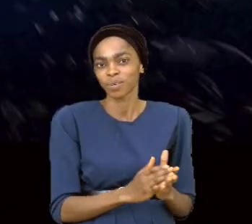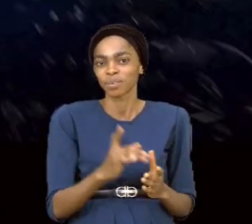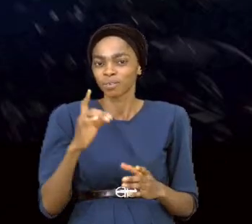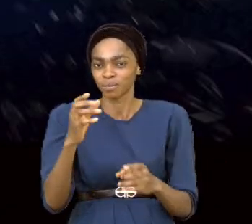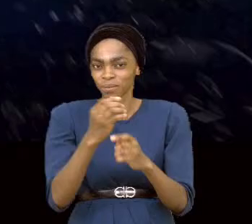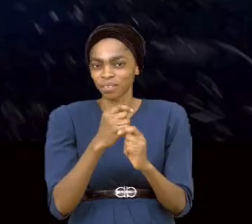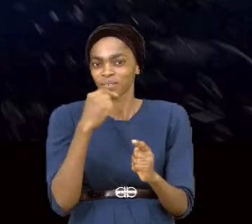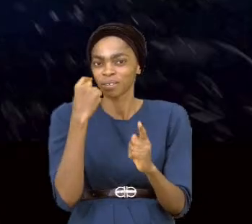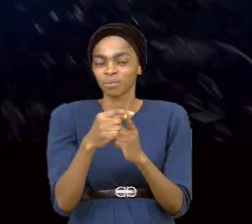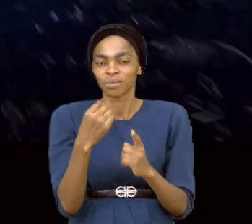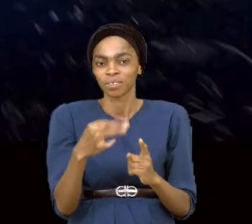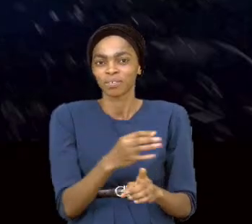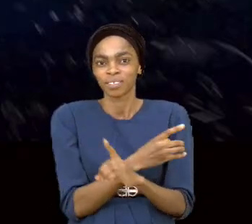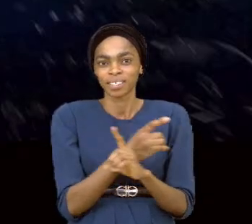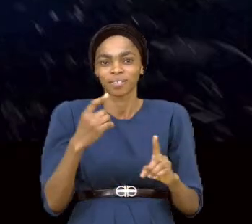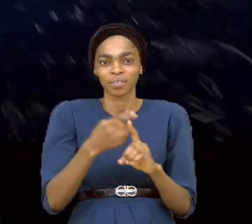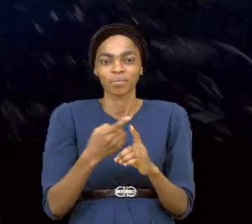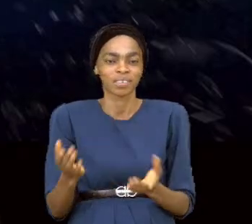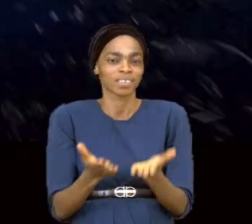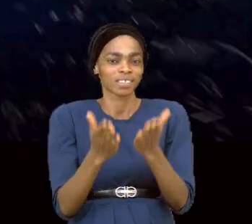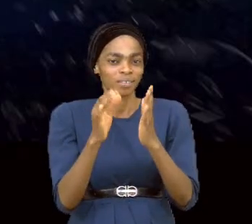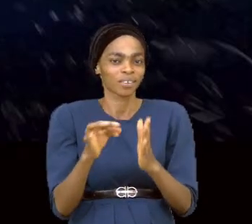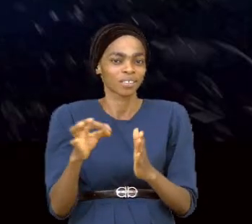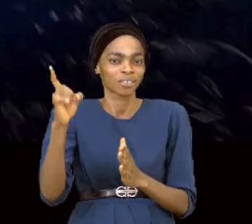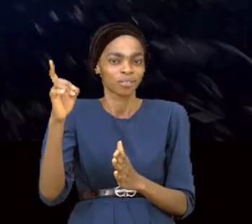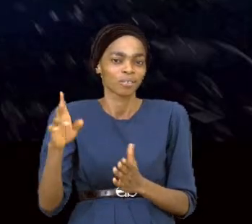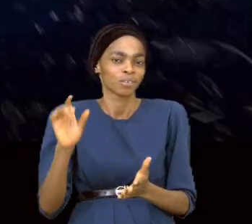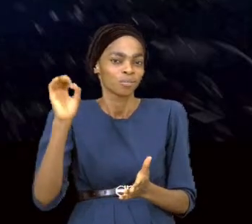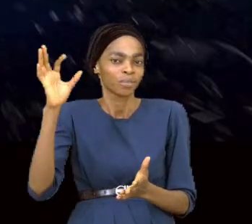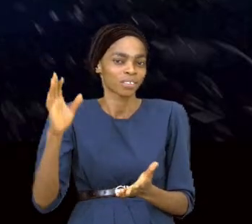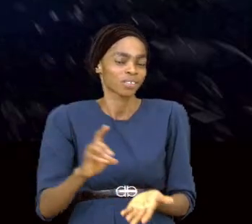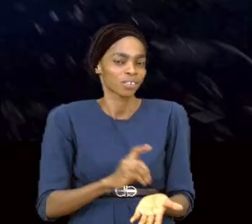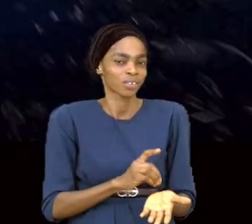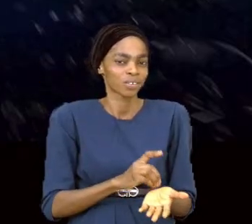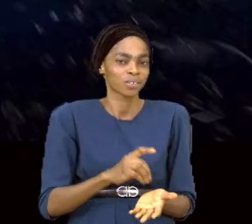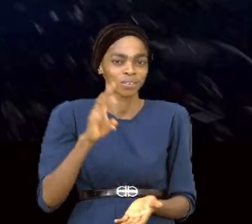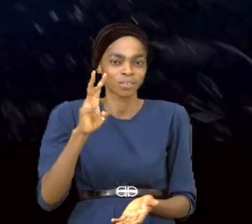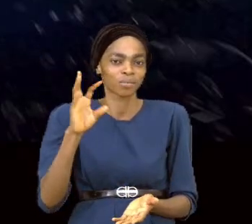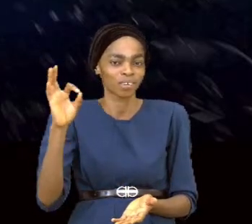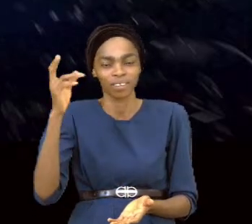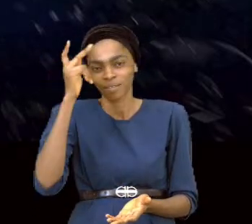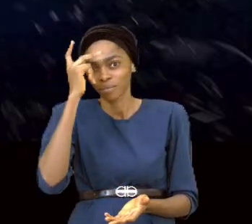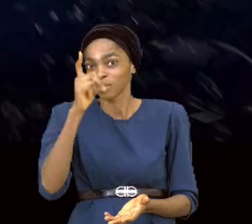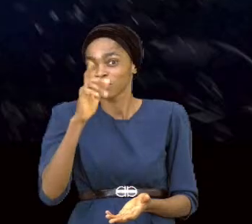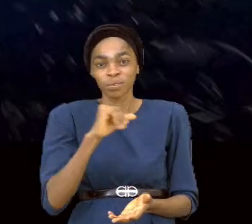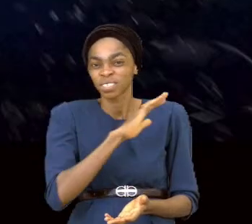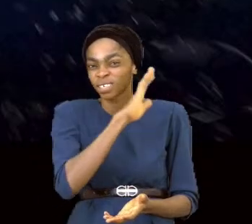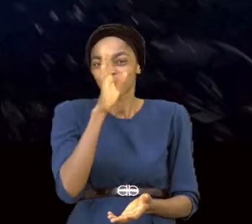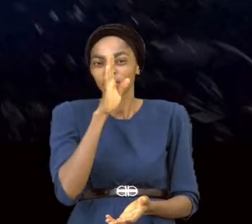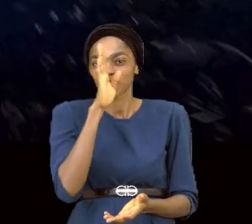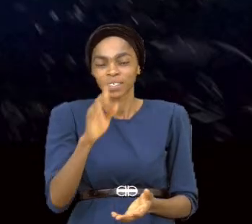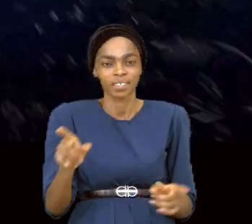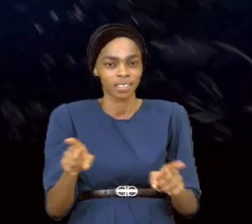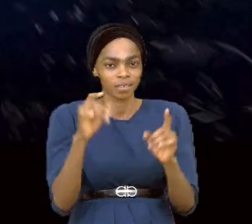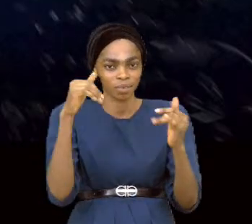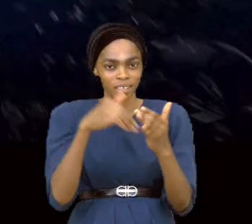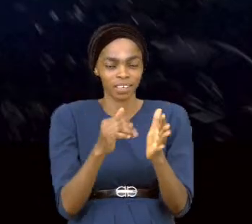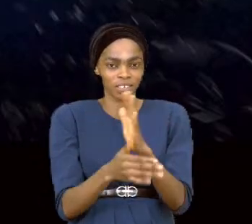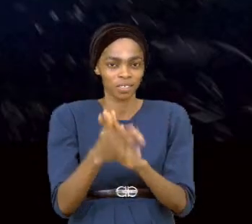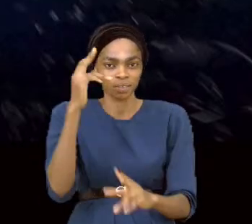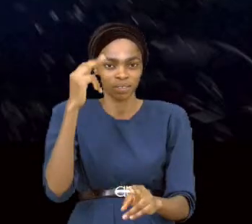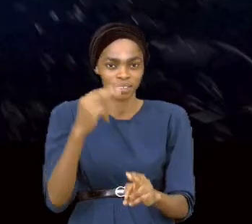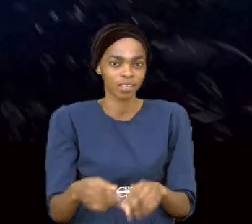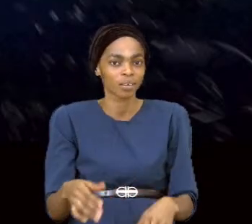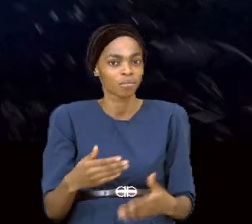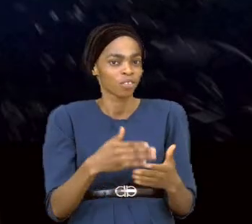from the servant of the Lord, Pastor Dr. W.F. Kumuyi, you will never be the same again. And before he comes, it's